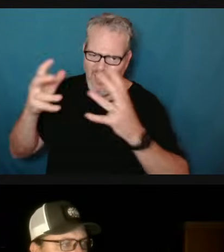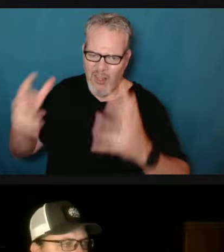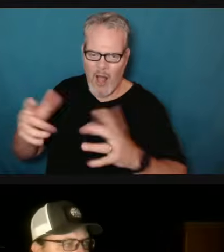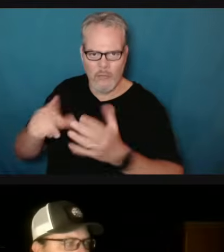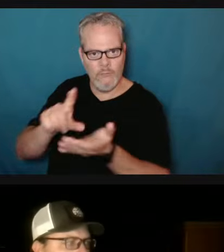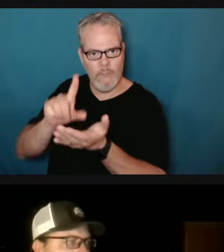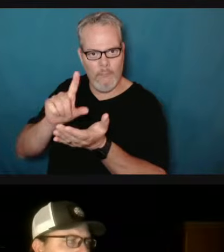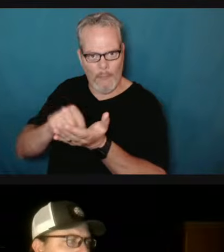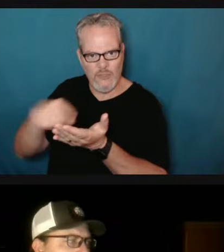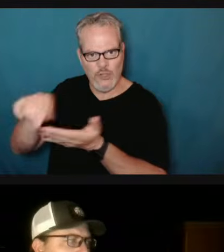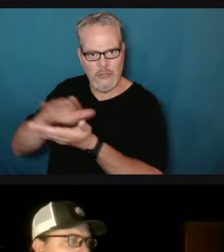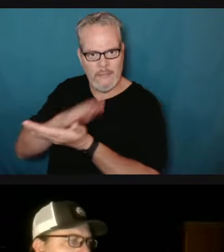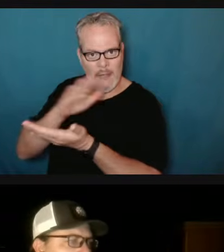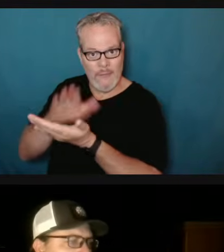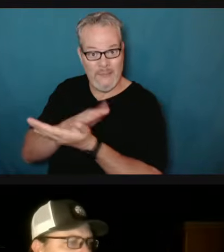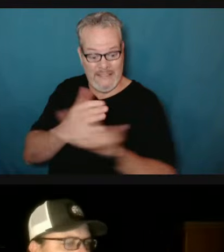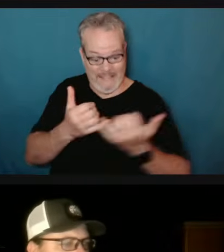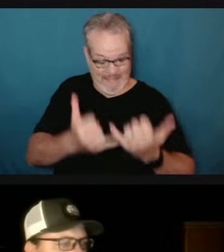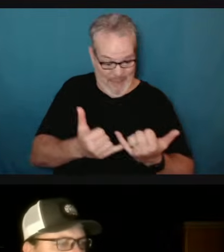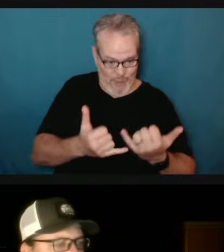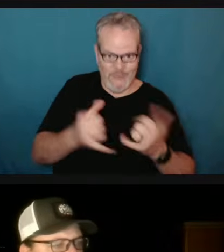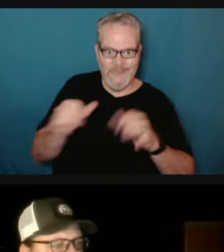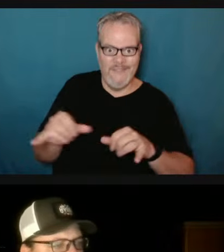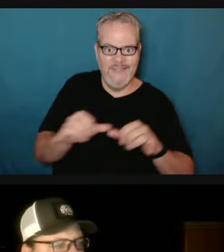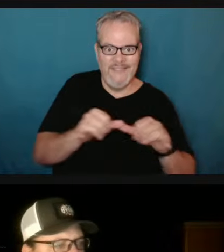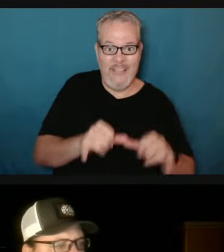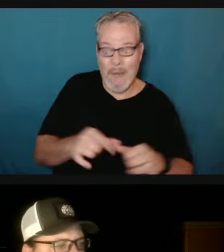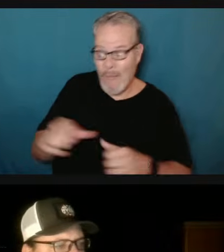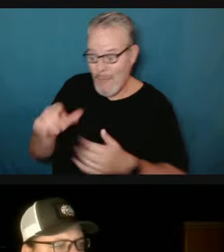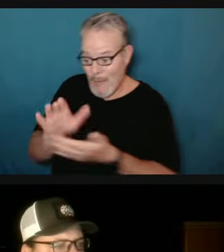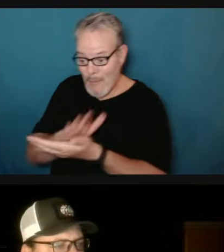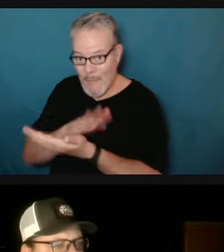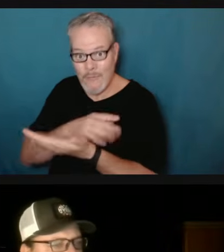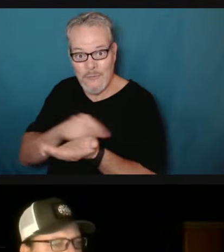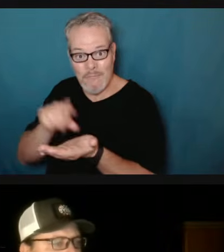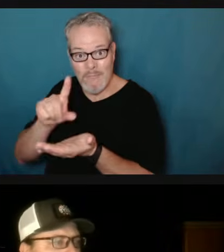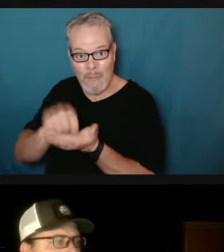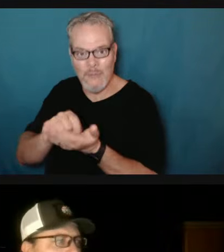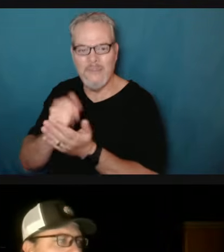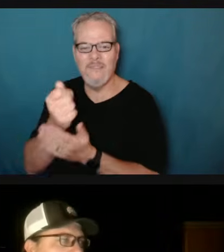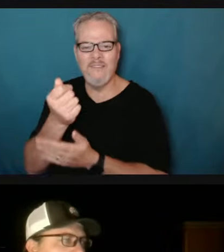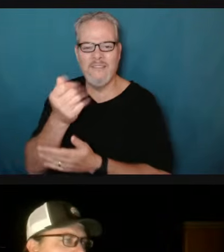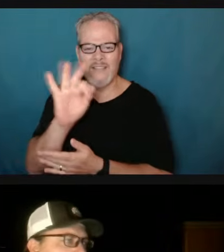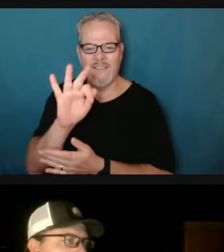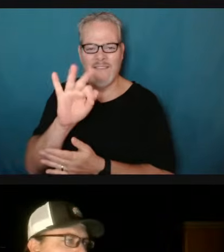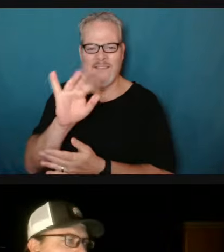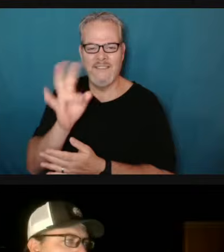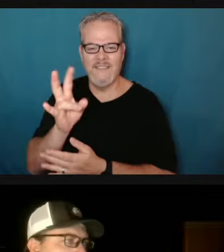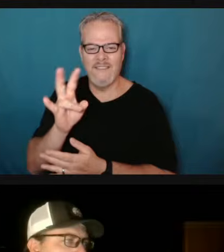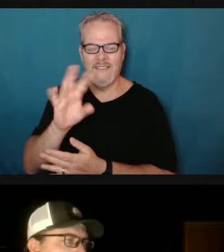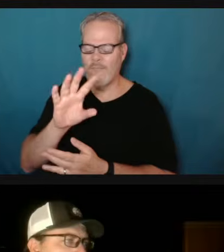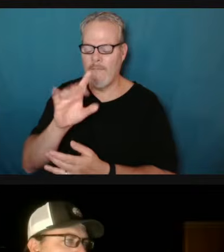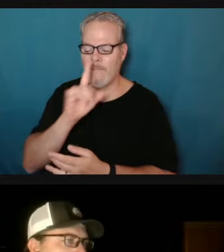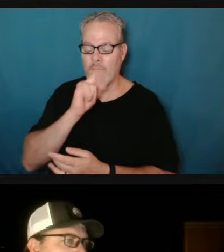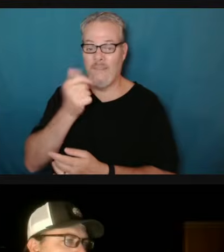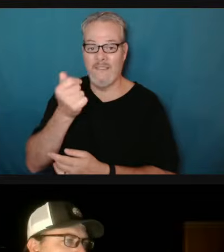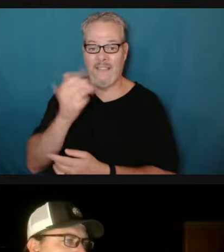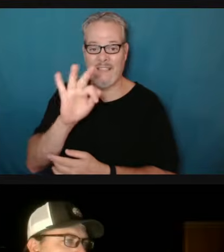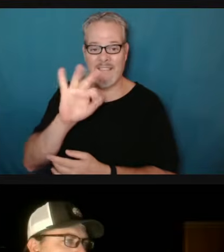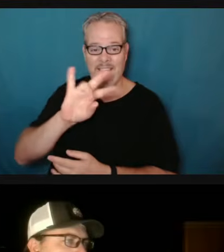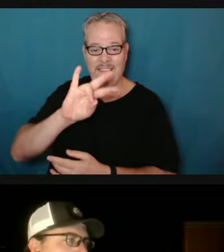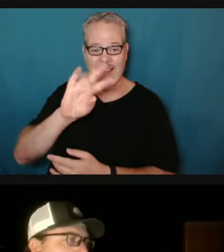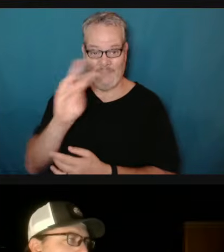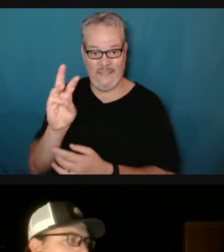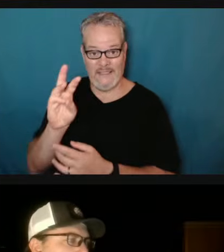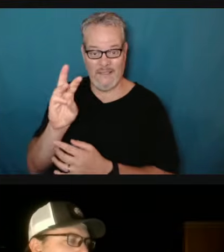longer. His paper wasn't published until 1976, but people working on the paper knew that